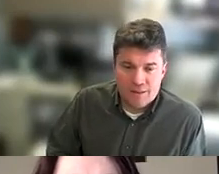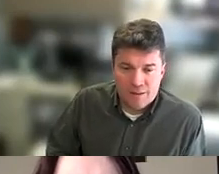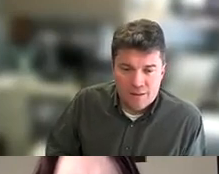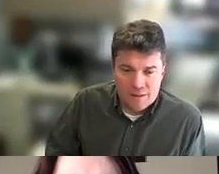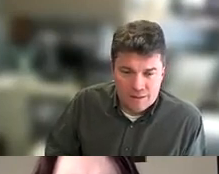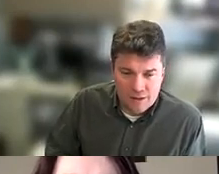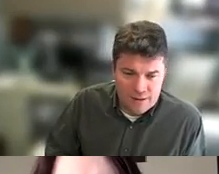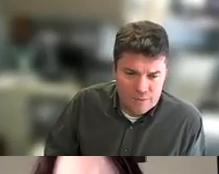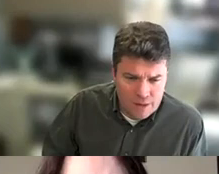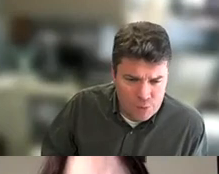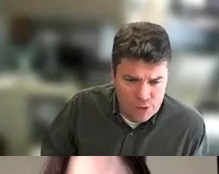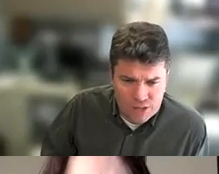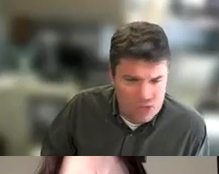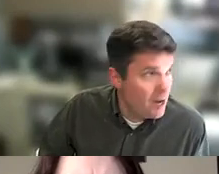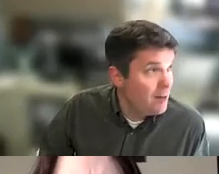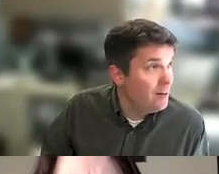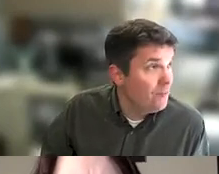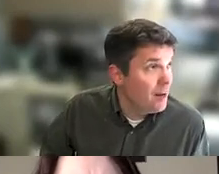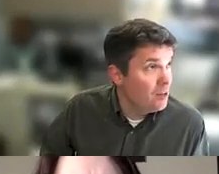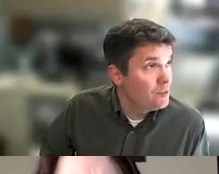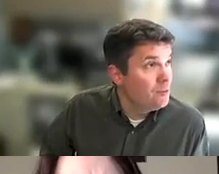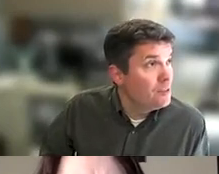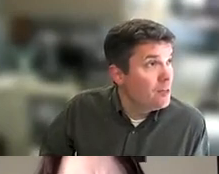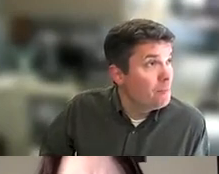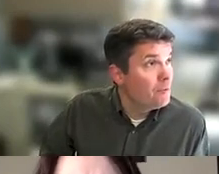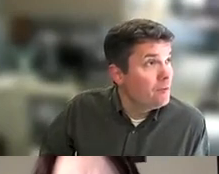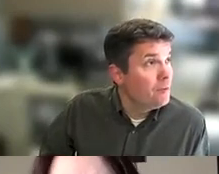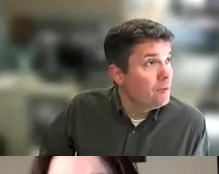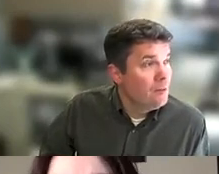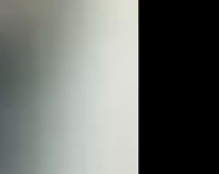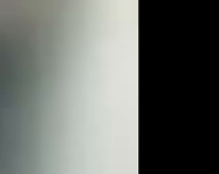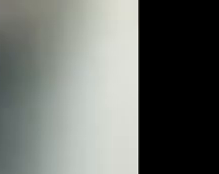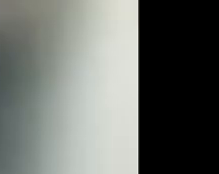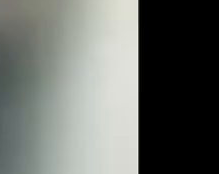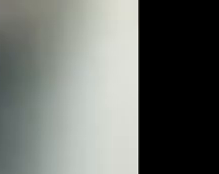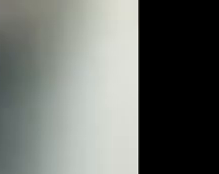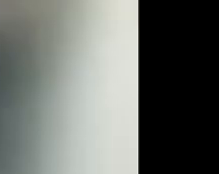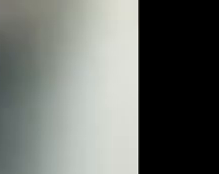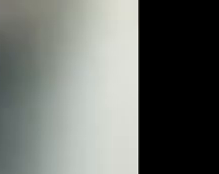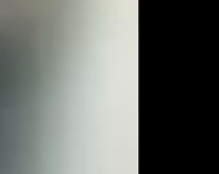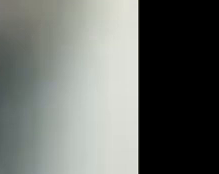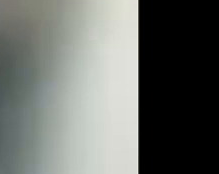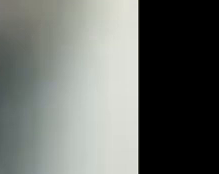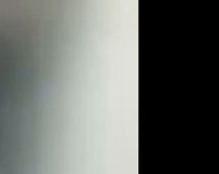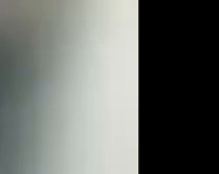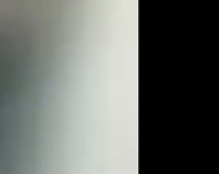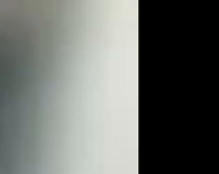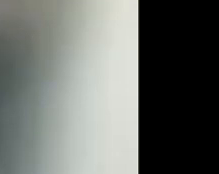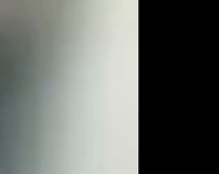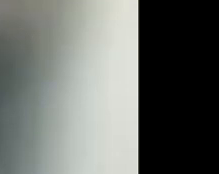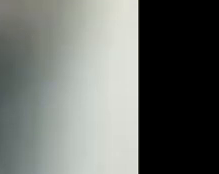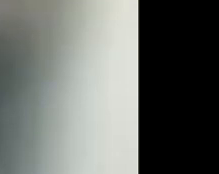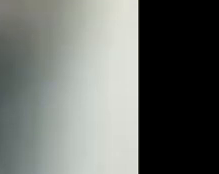Beth. I can put it in the chat if that helps. Let me stop. There we go.